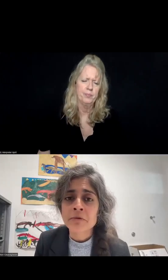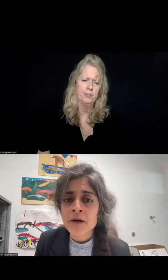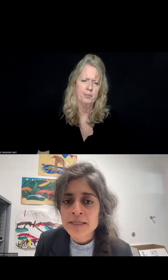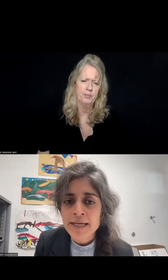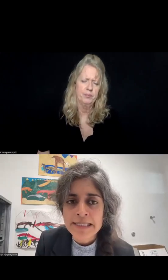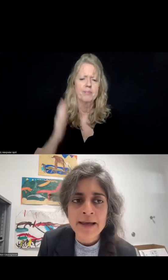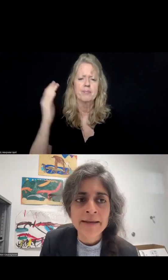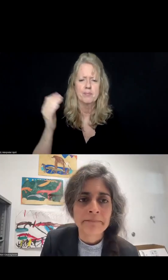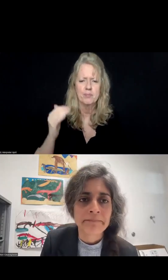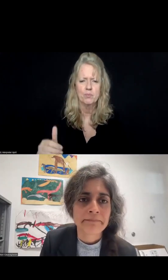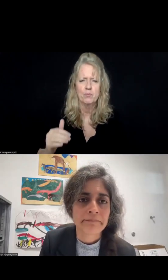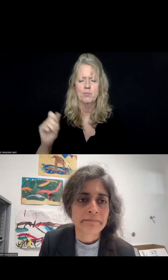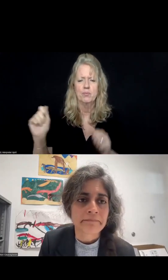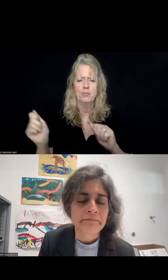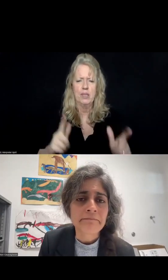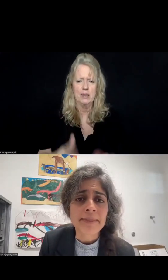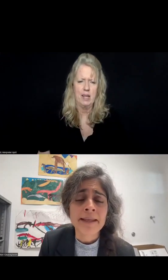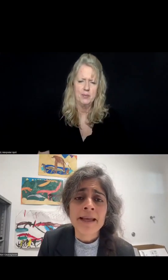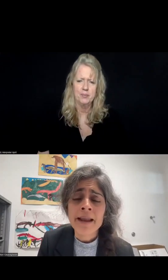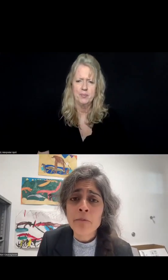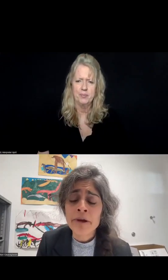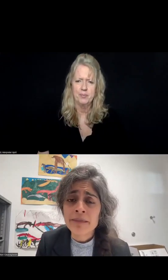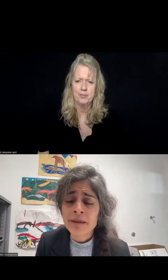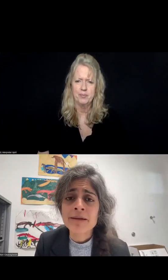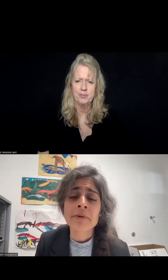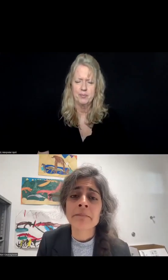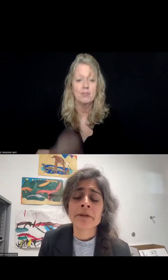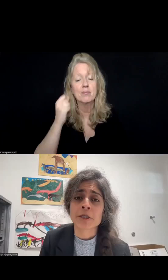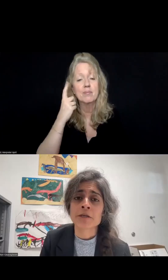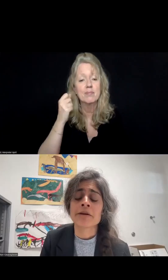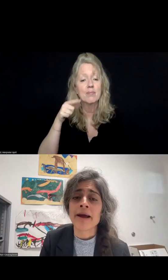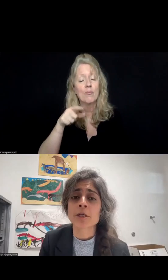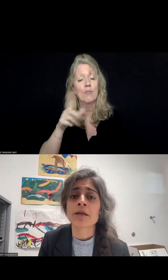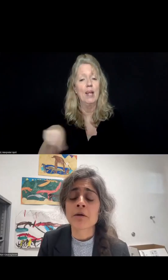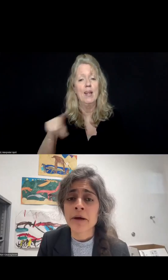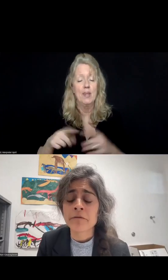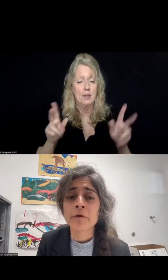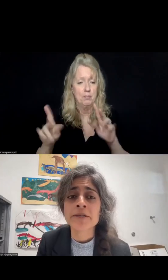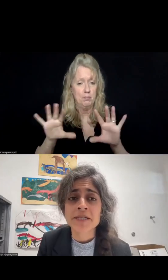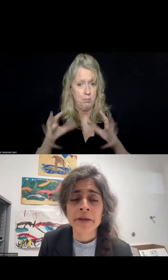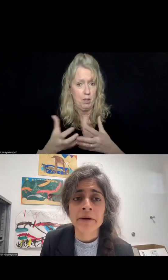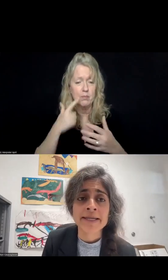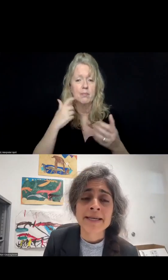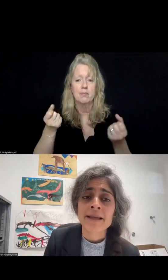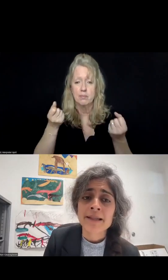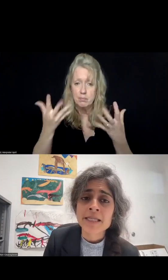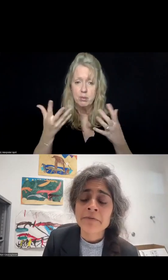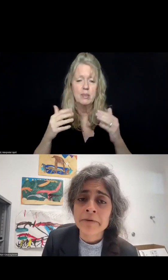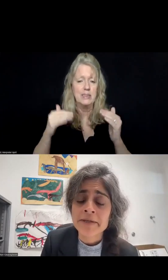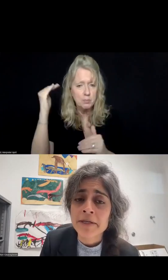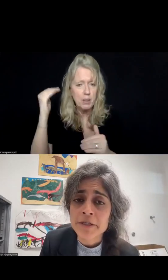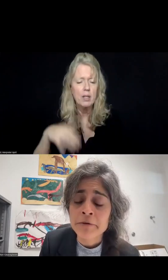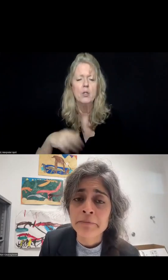So let's move on to the next slide. Now, within this population, there are actually quite a few disparities.